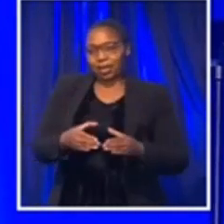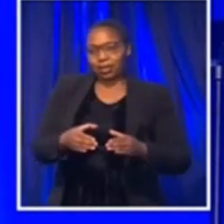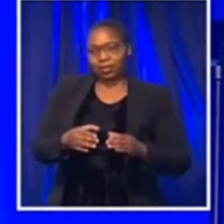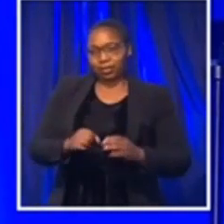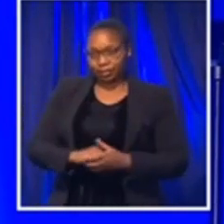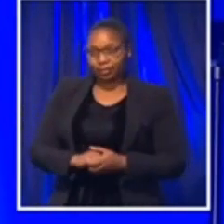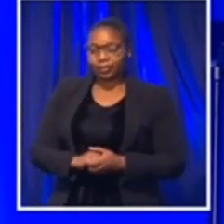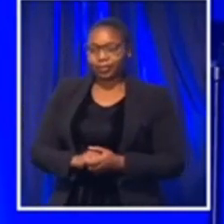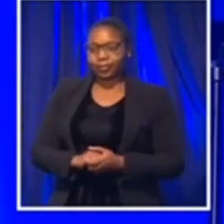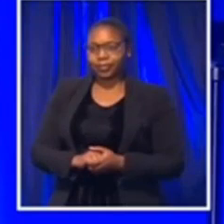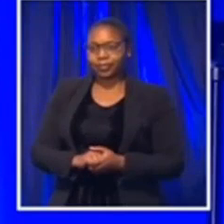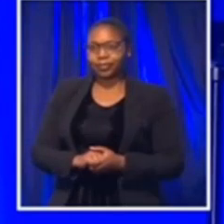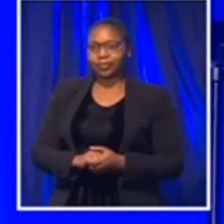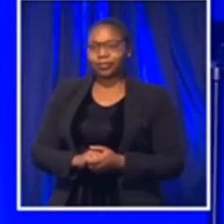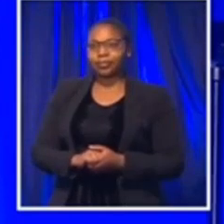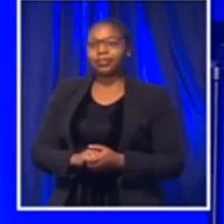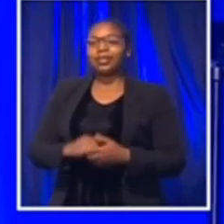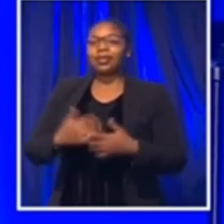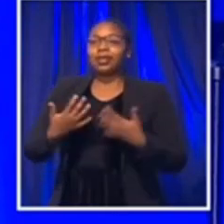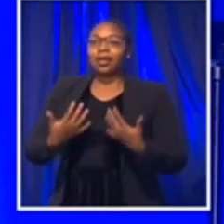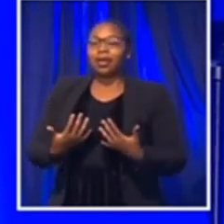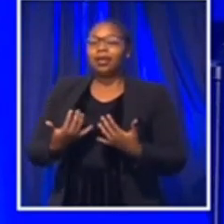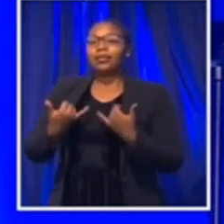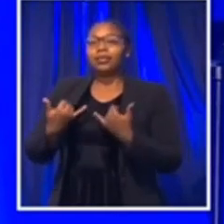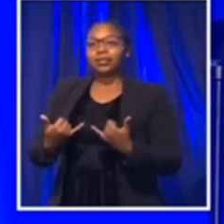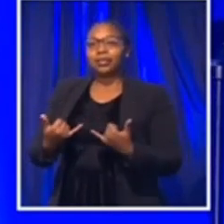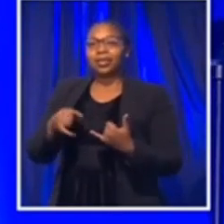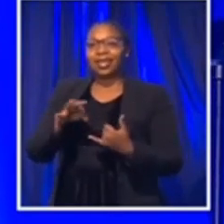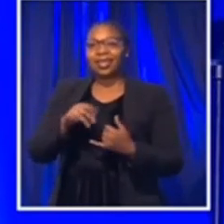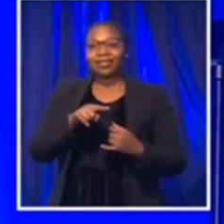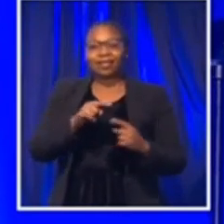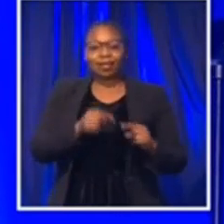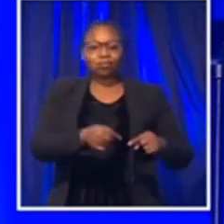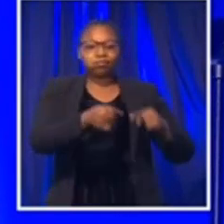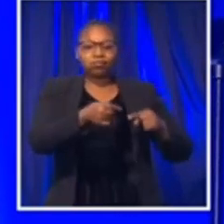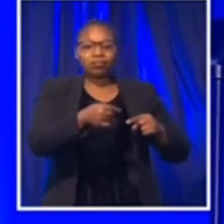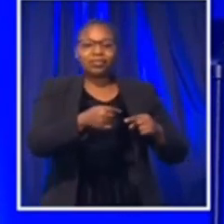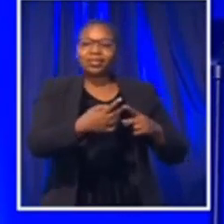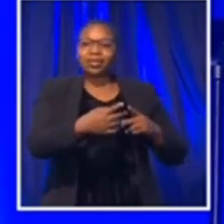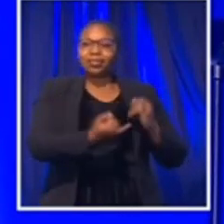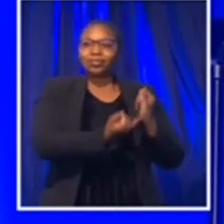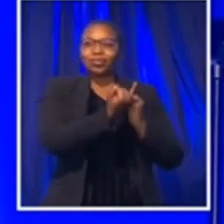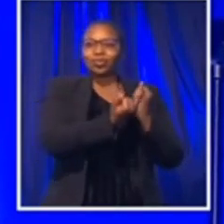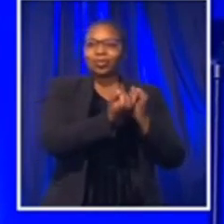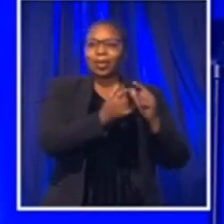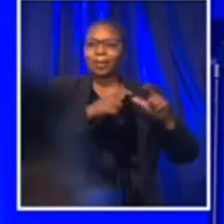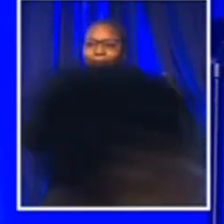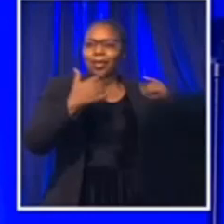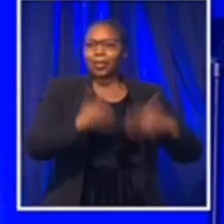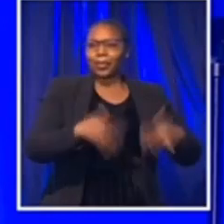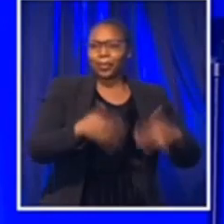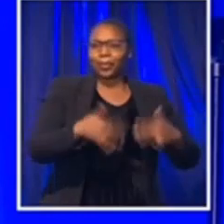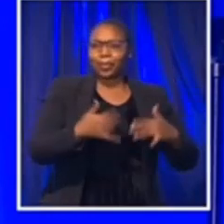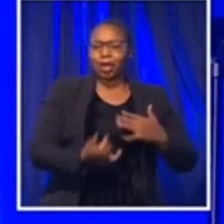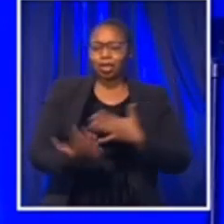And in the 8 contested metropolitan councils, the top 3 parties